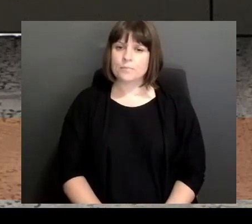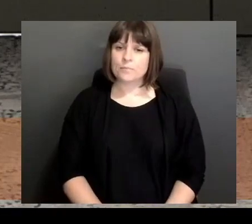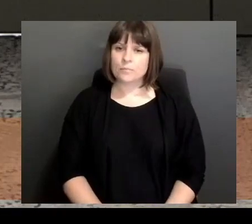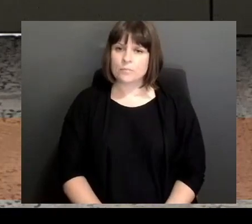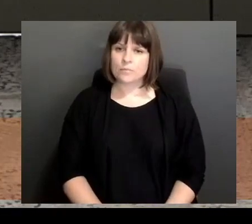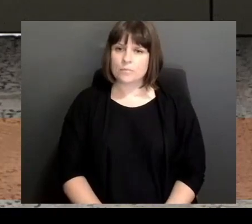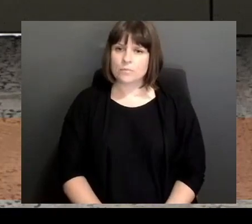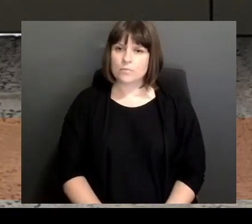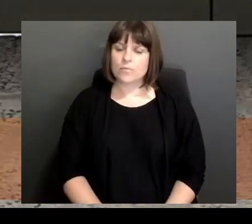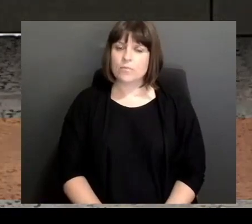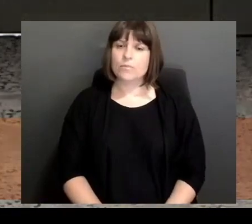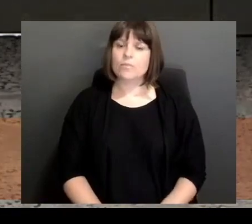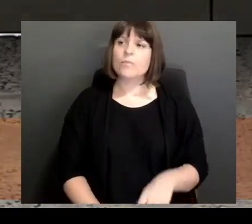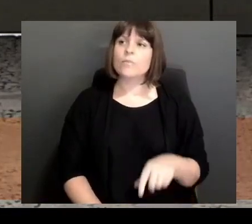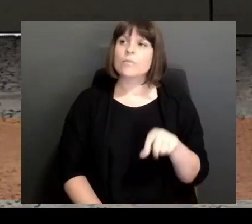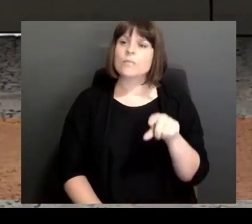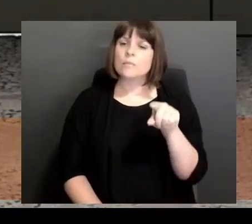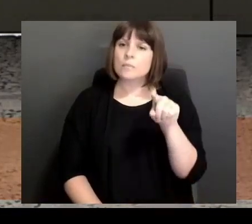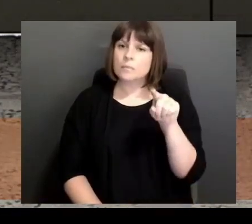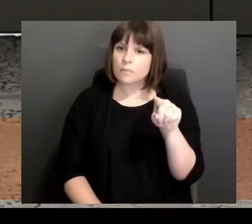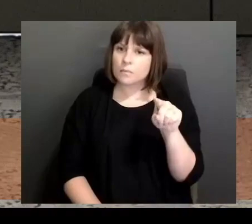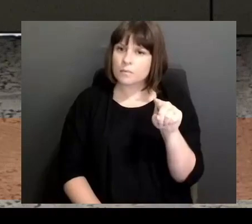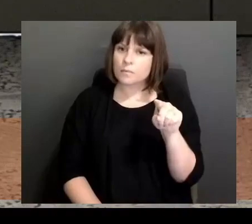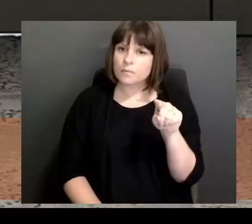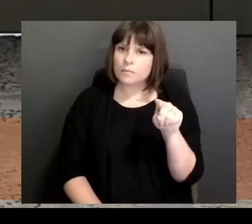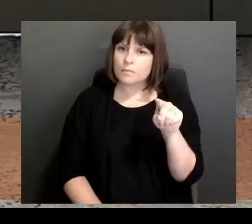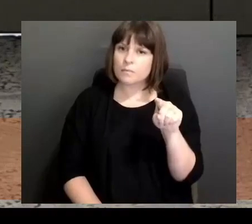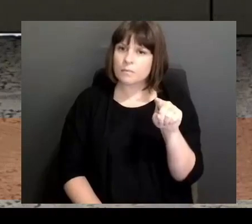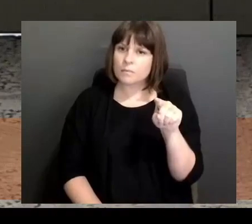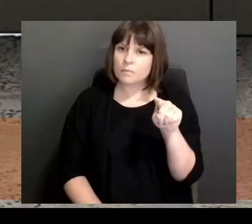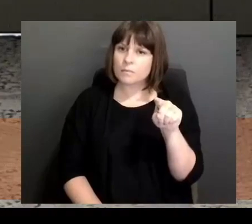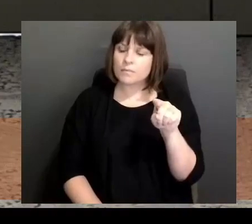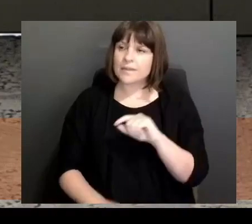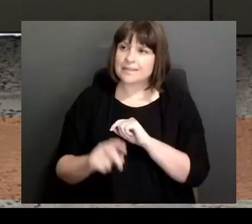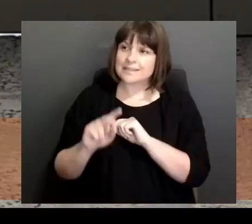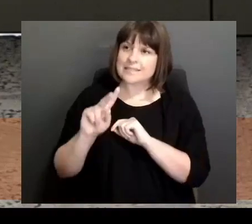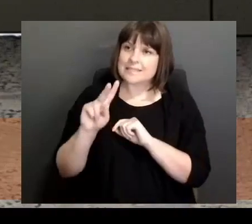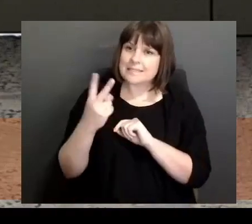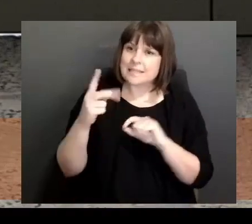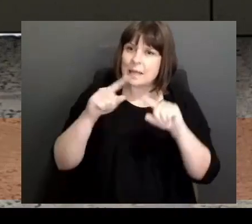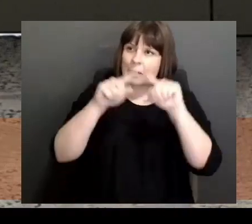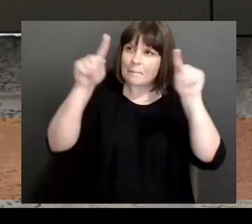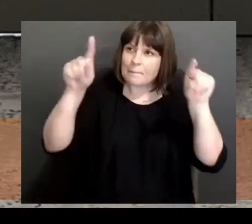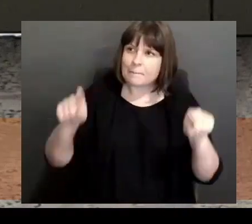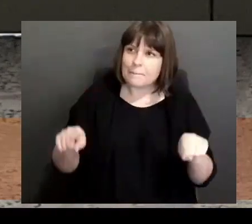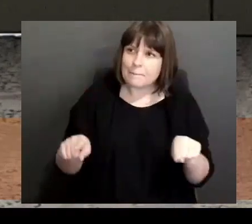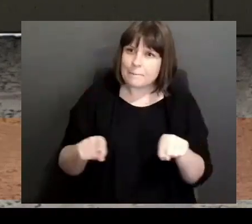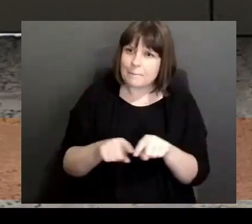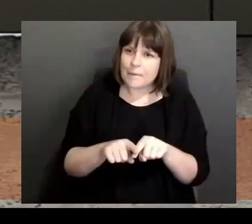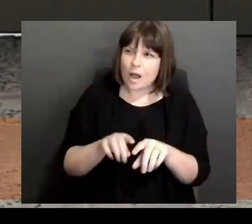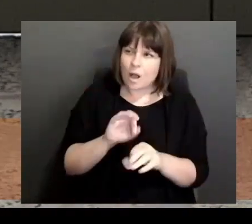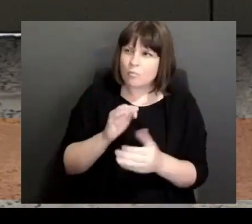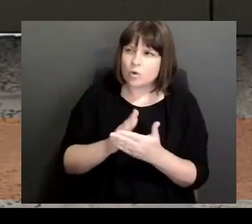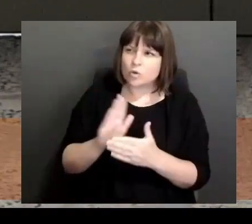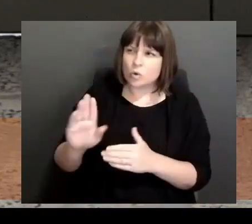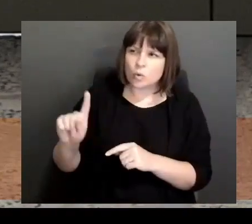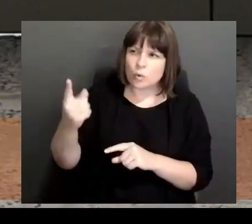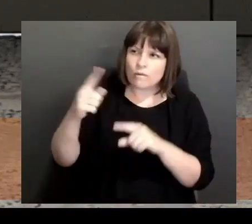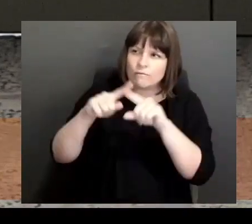it's the entry in my bundle, it's the second page. I'm not sure if it's your first page, Minister.